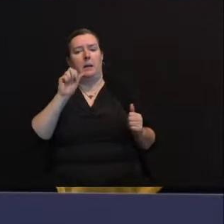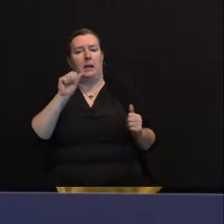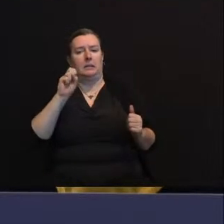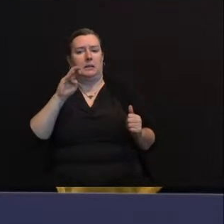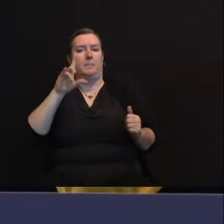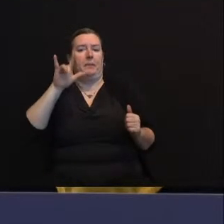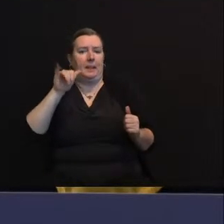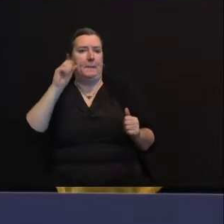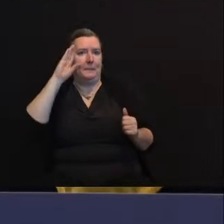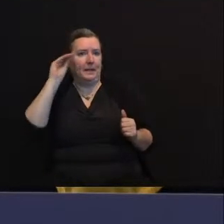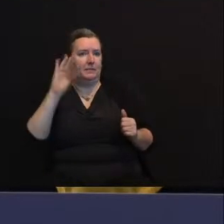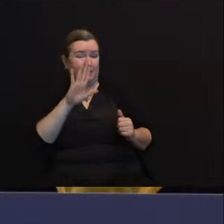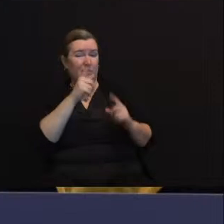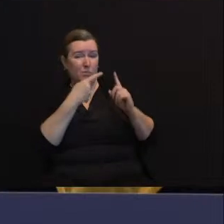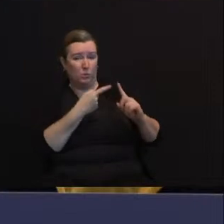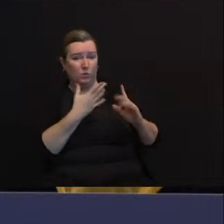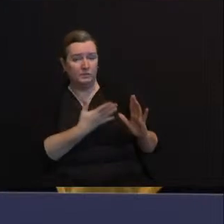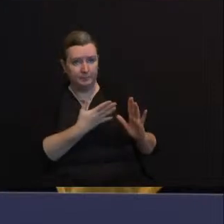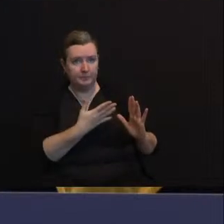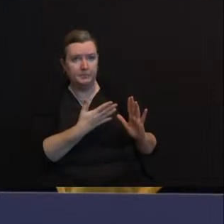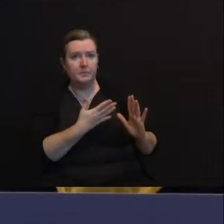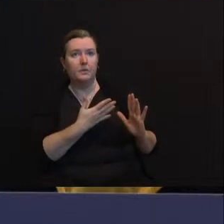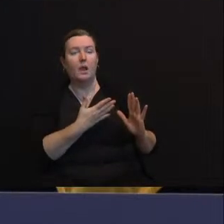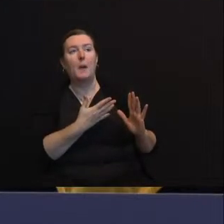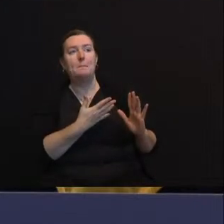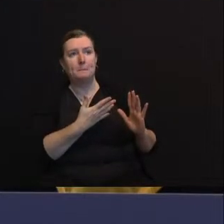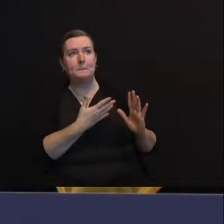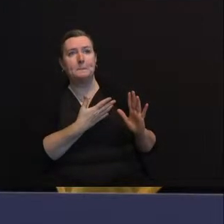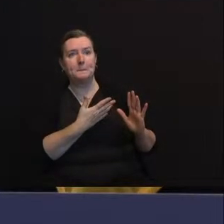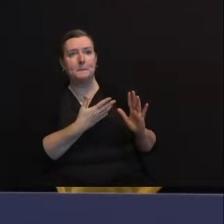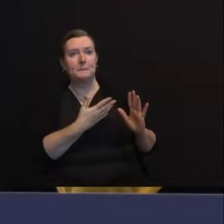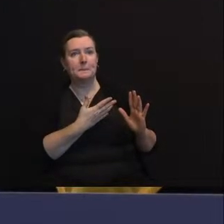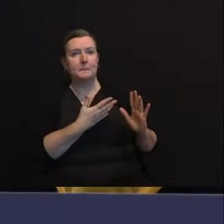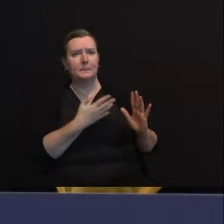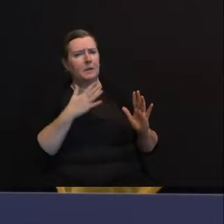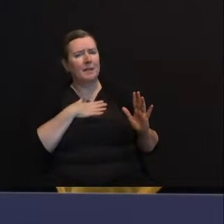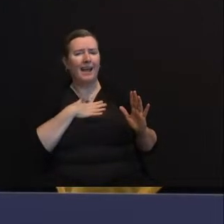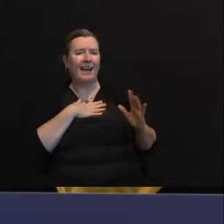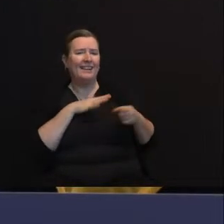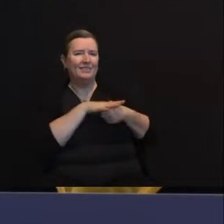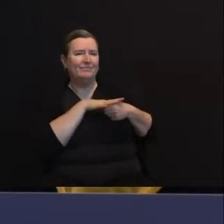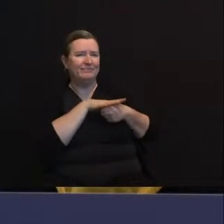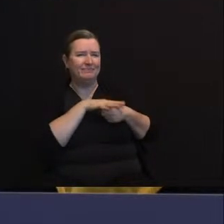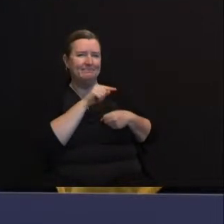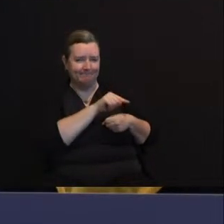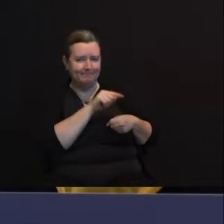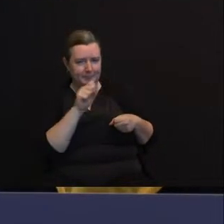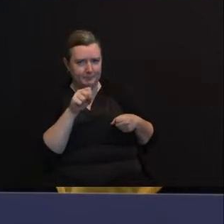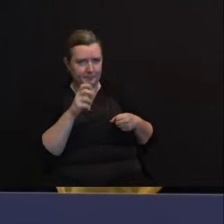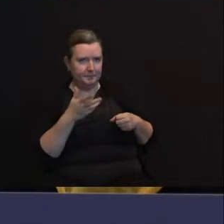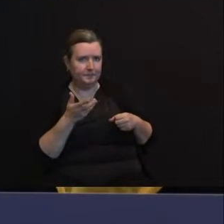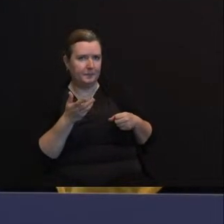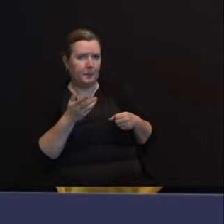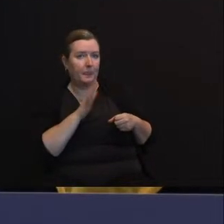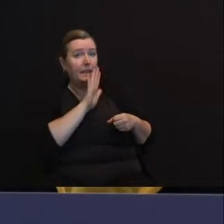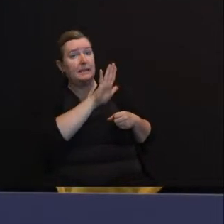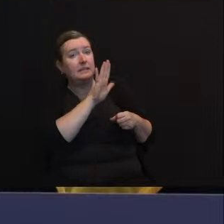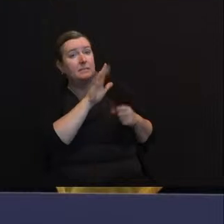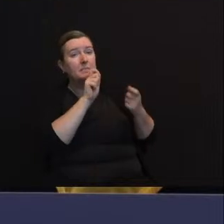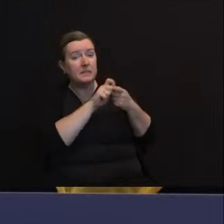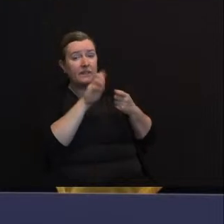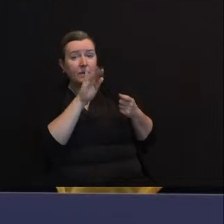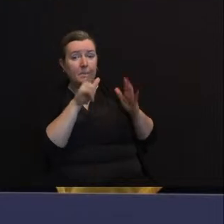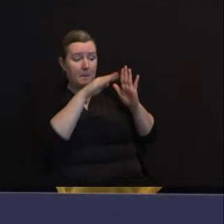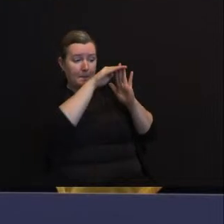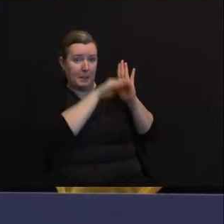a guy who comes from, broadly speaking, my hood. I wouldn't comment on a specific bill. As I said earlier, though, I would